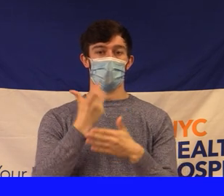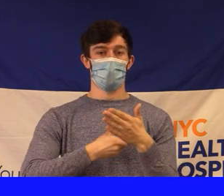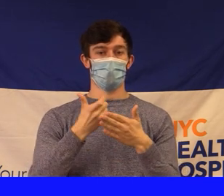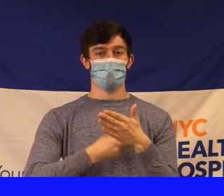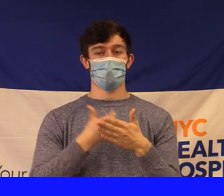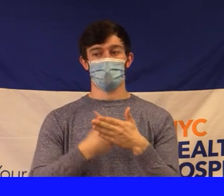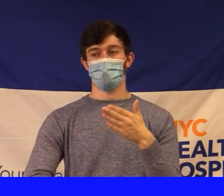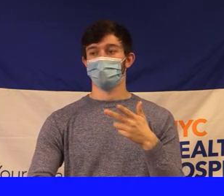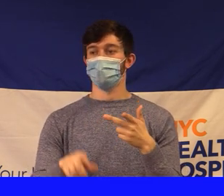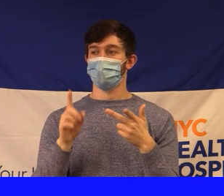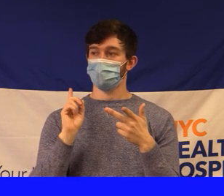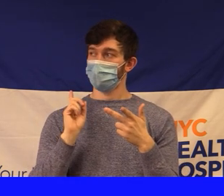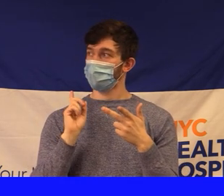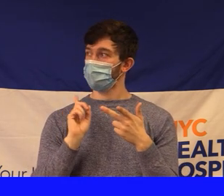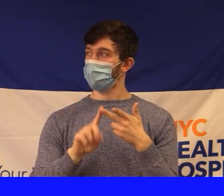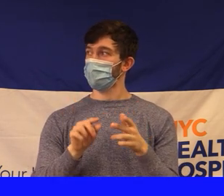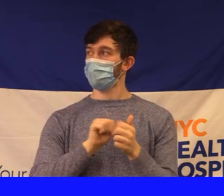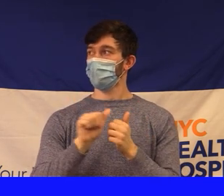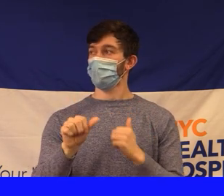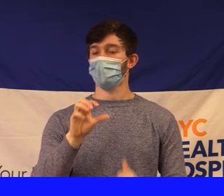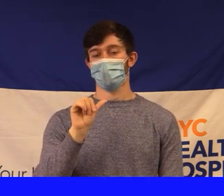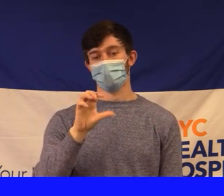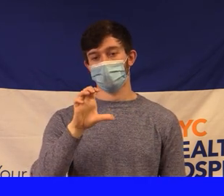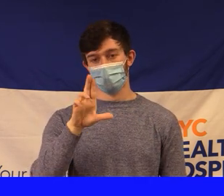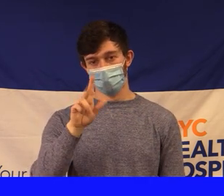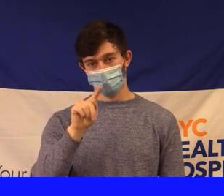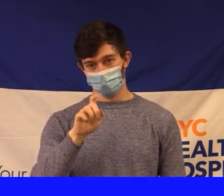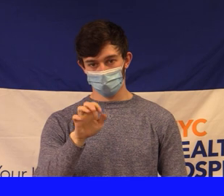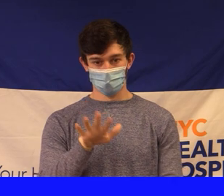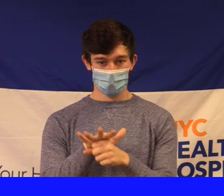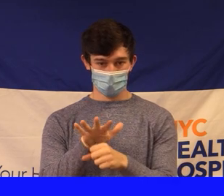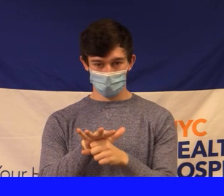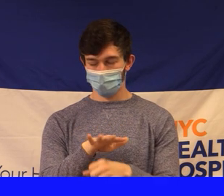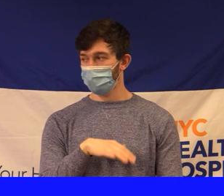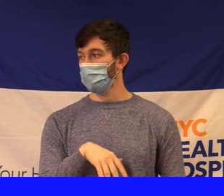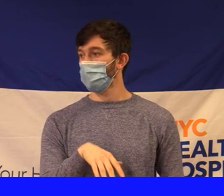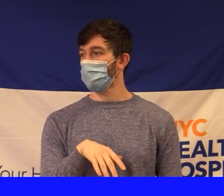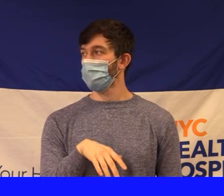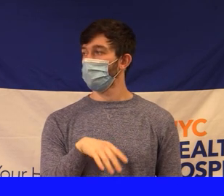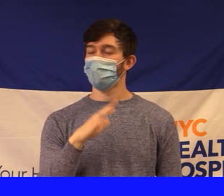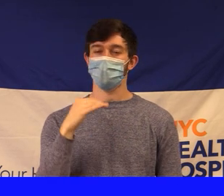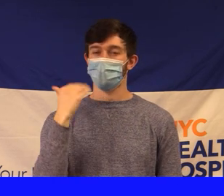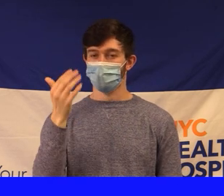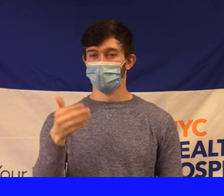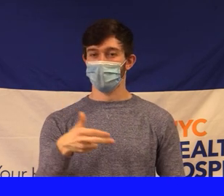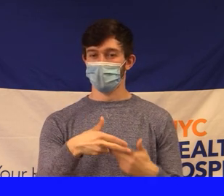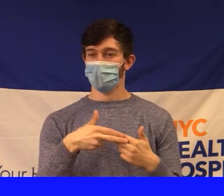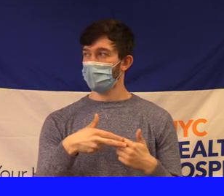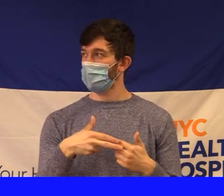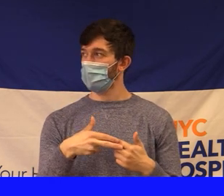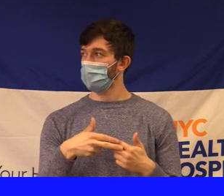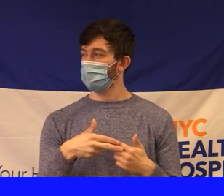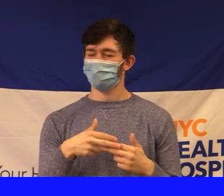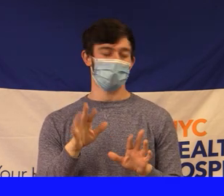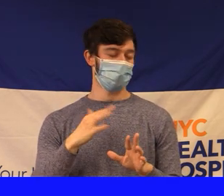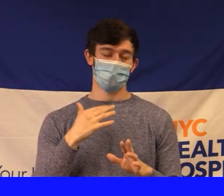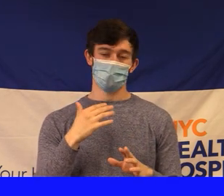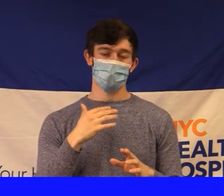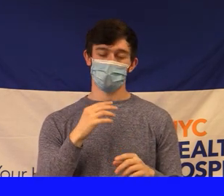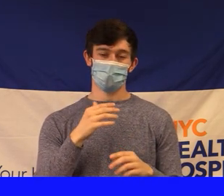next is our post-acute facilities, and a small percentage of, oh, I'm sorry, not the next slide, please, but the next